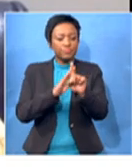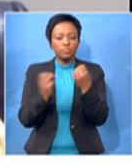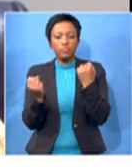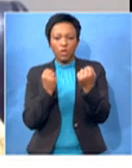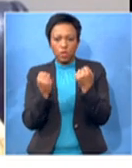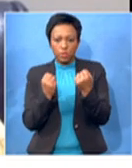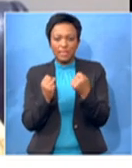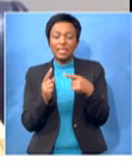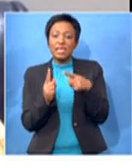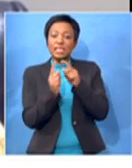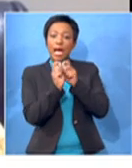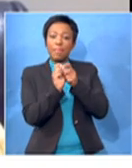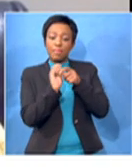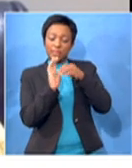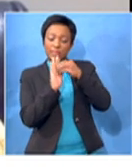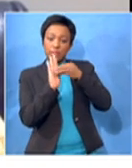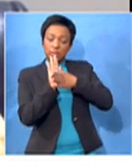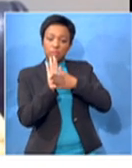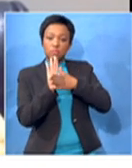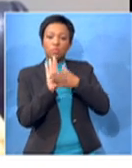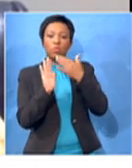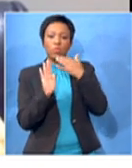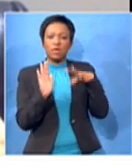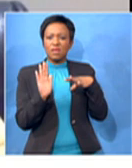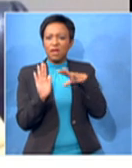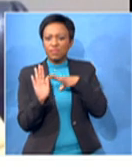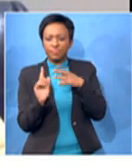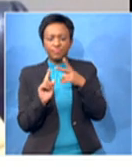this amendment does is that a counselor, a teacher,